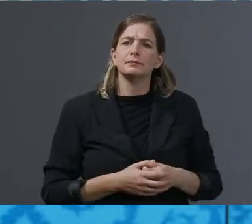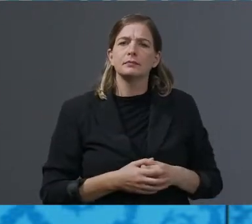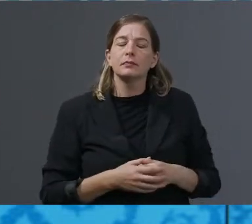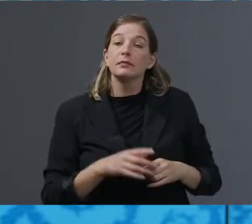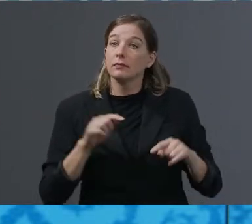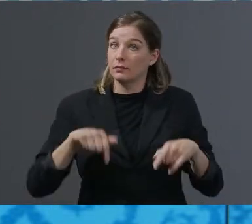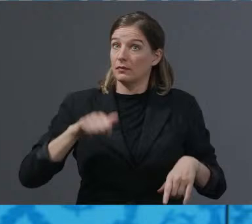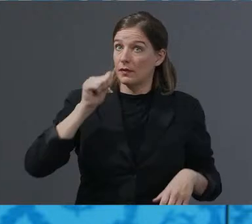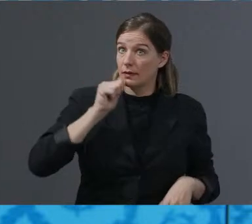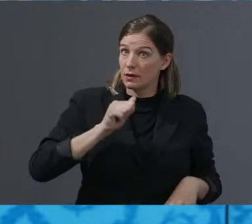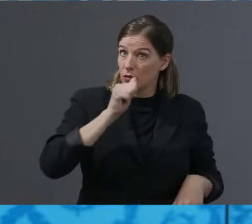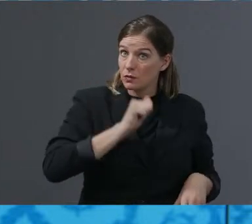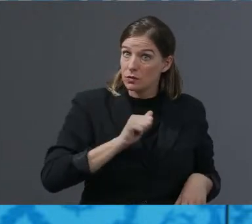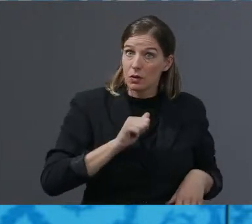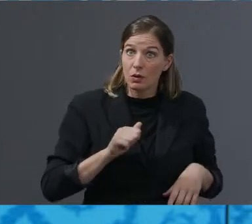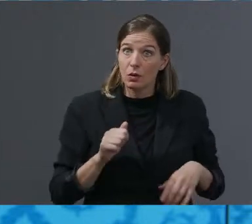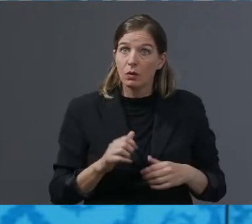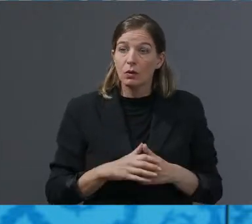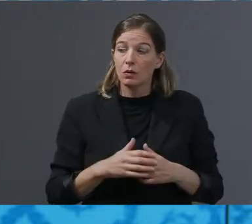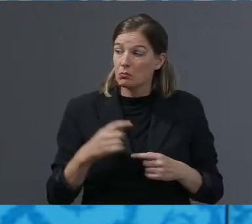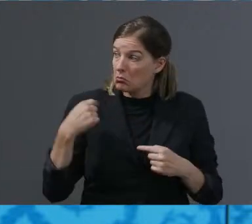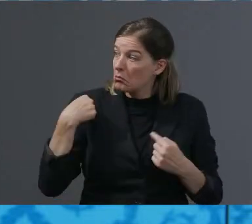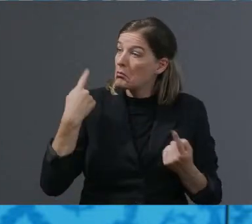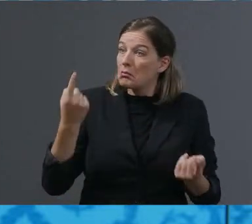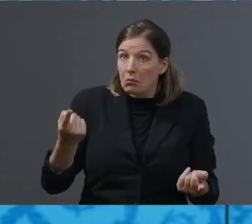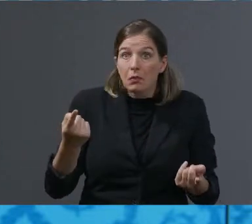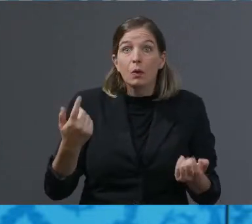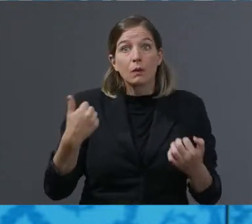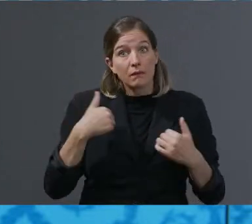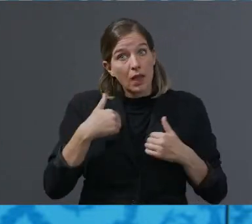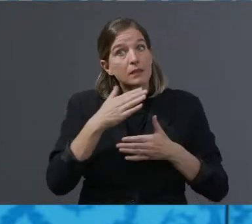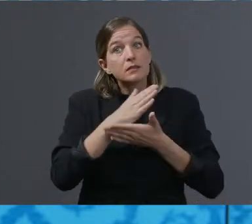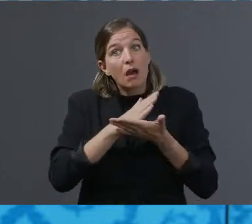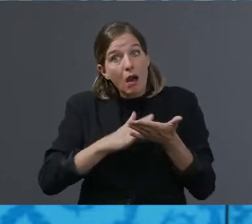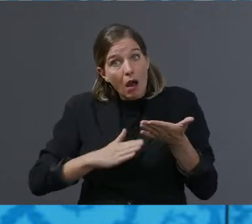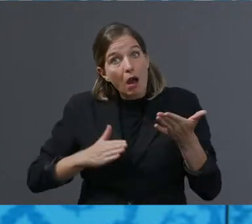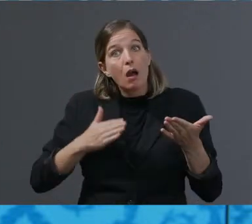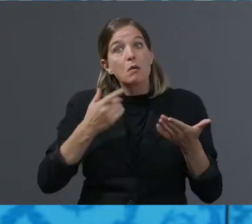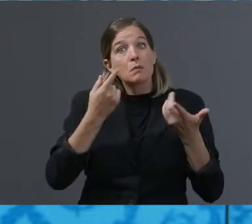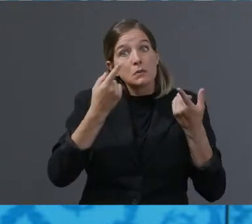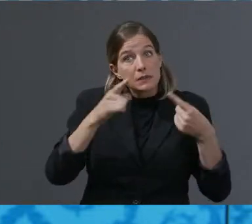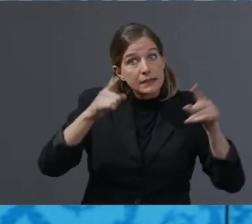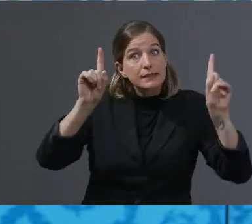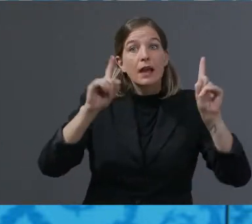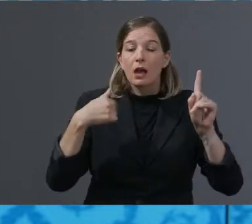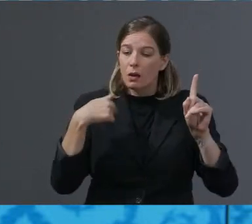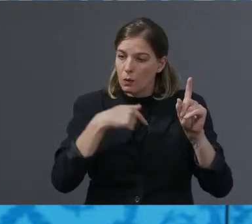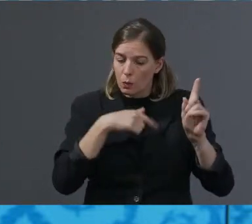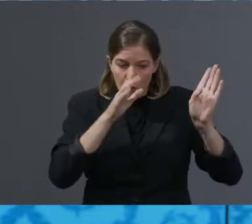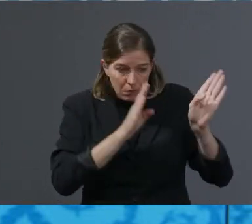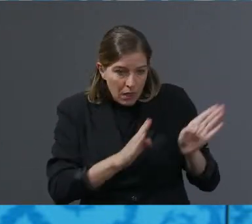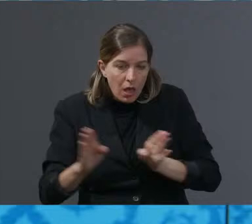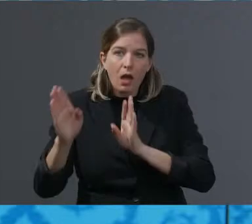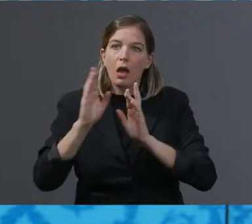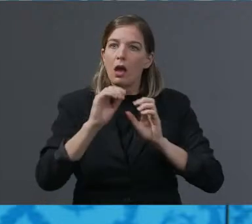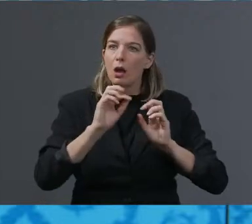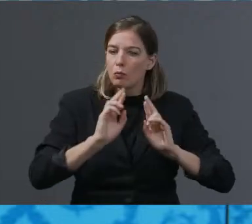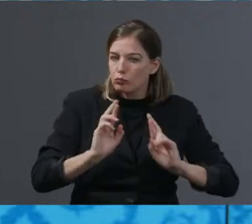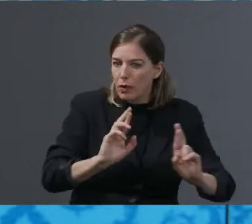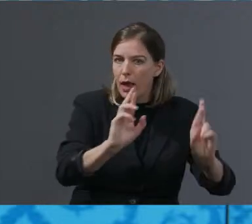are, like I said, we have had some success through this in terms of our preparation